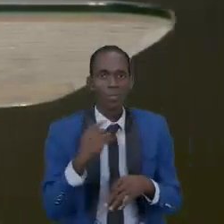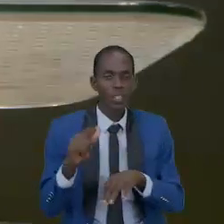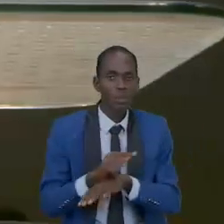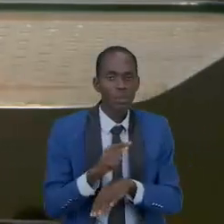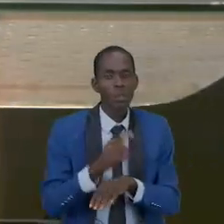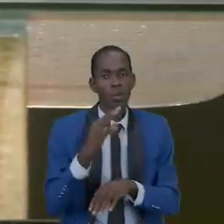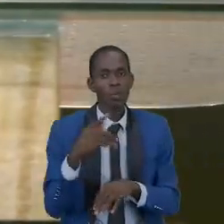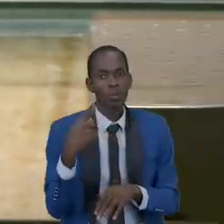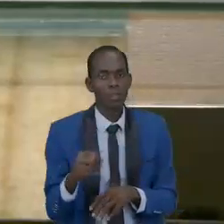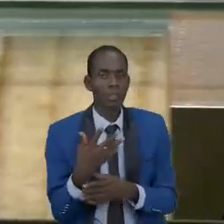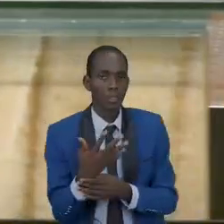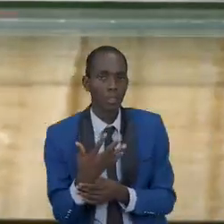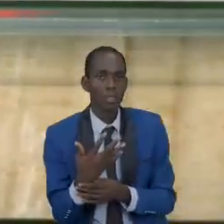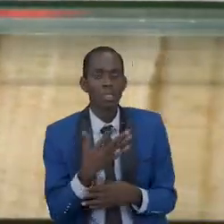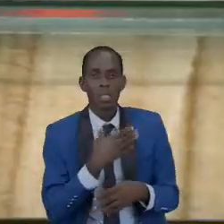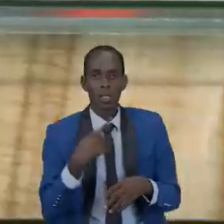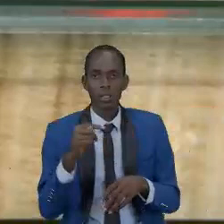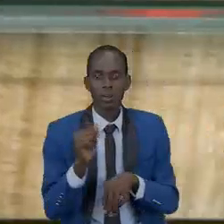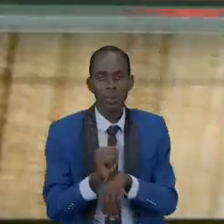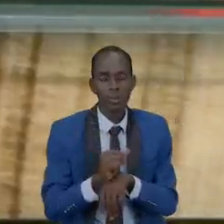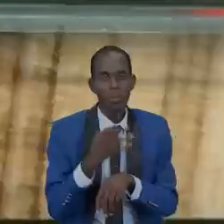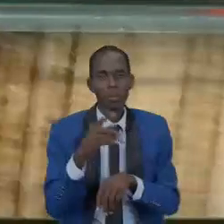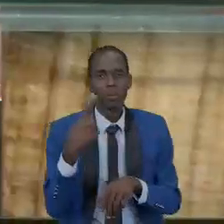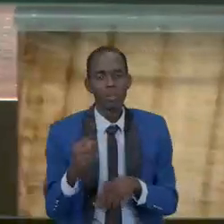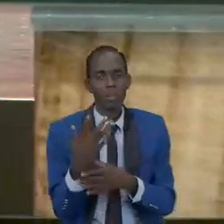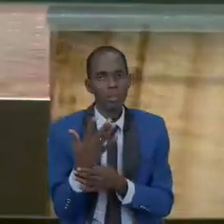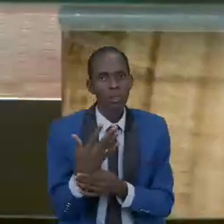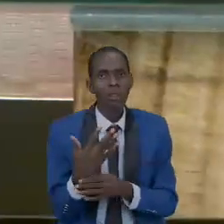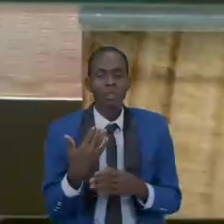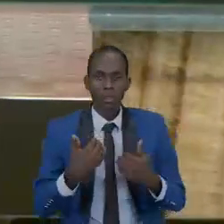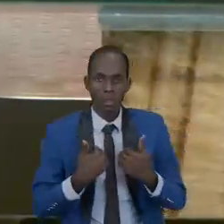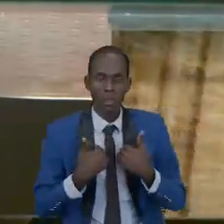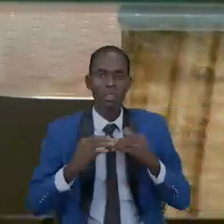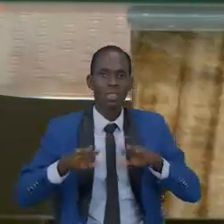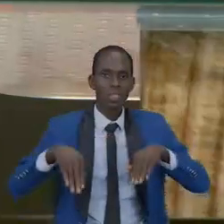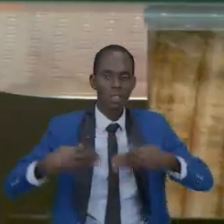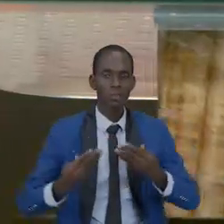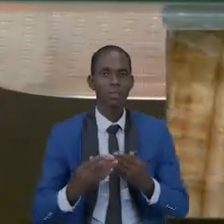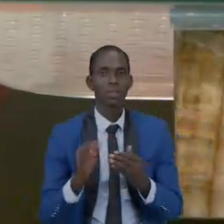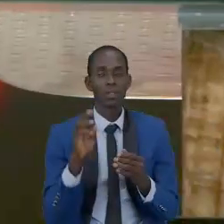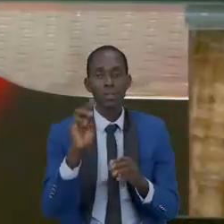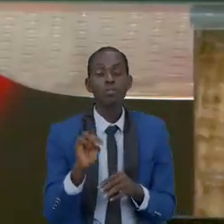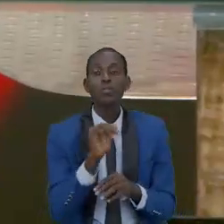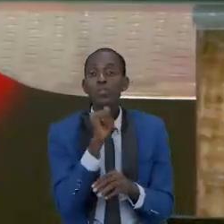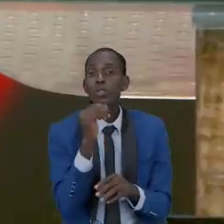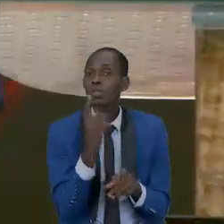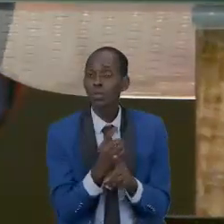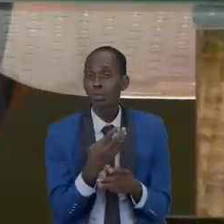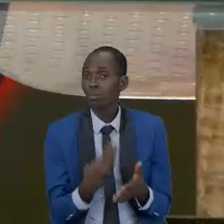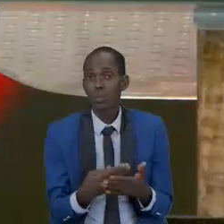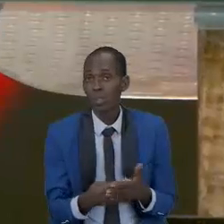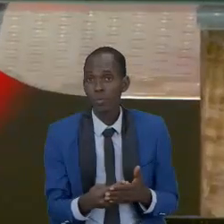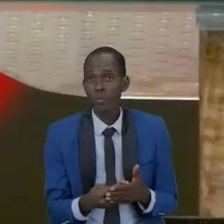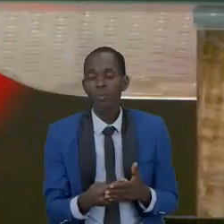his hand and the work of his hand had given him, gotten him money.